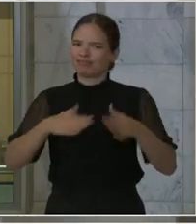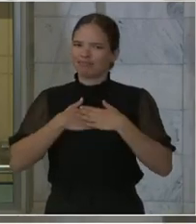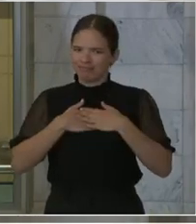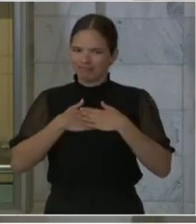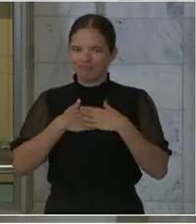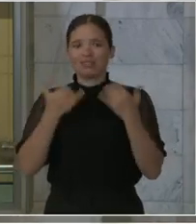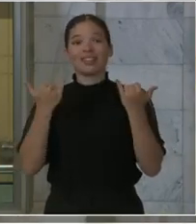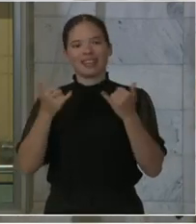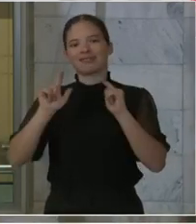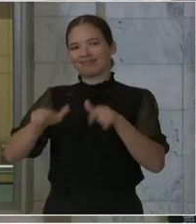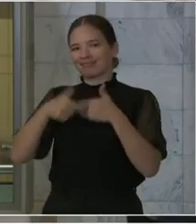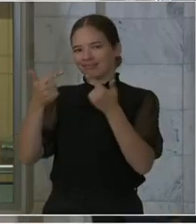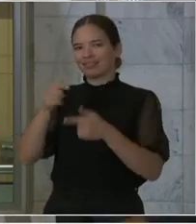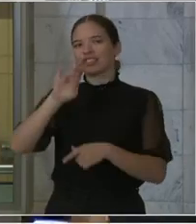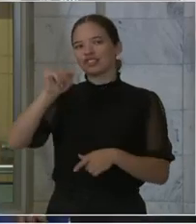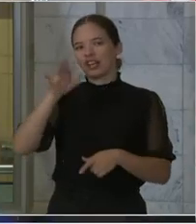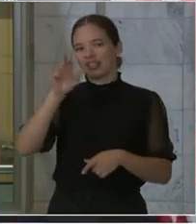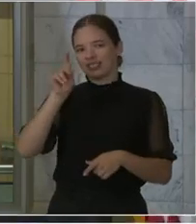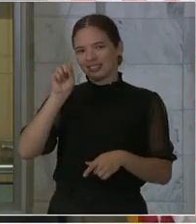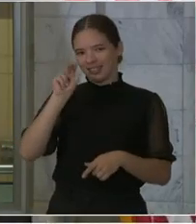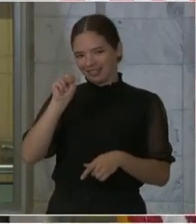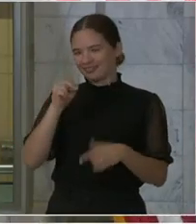Jackson.